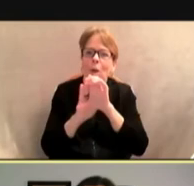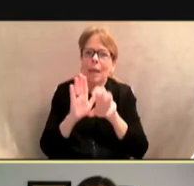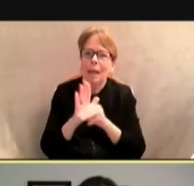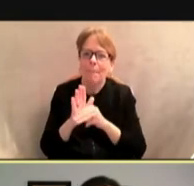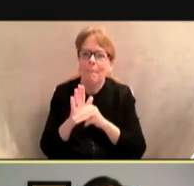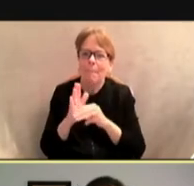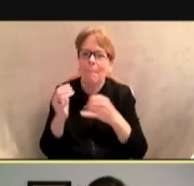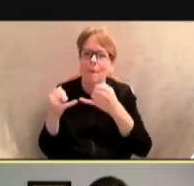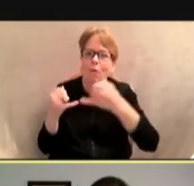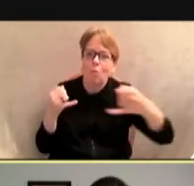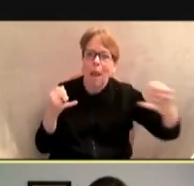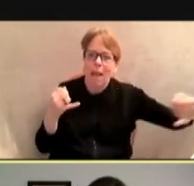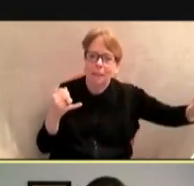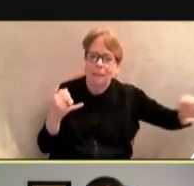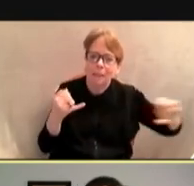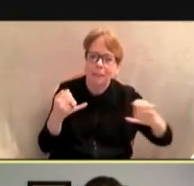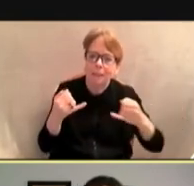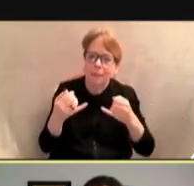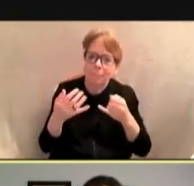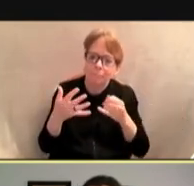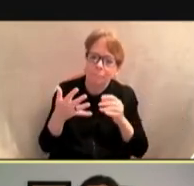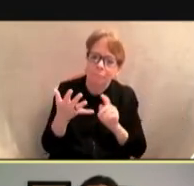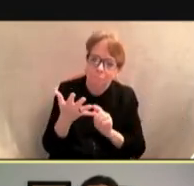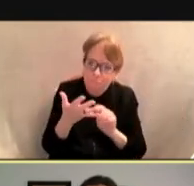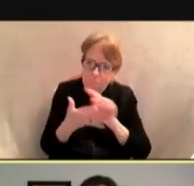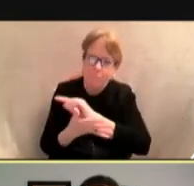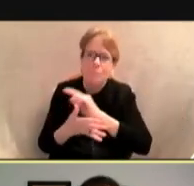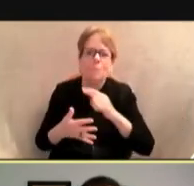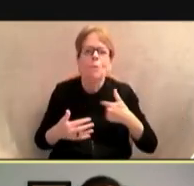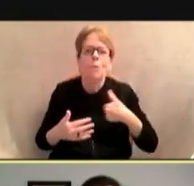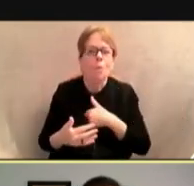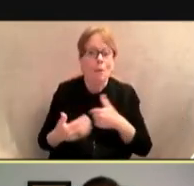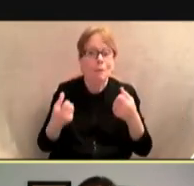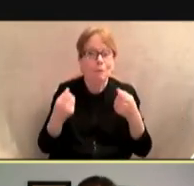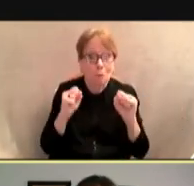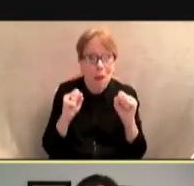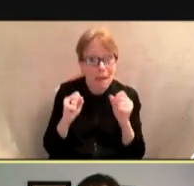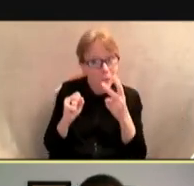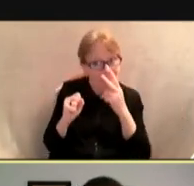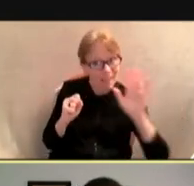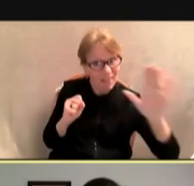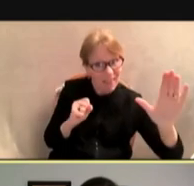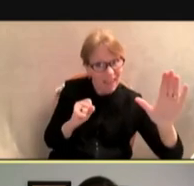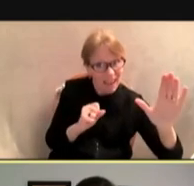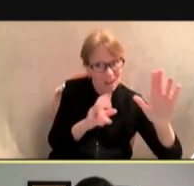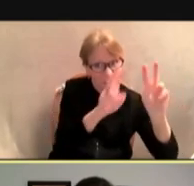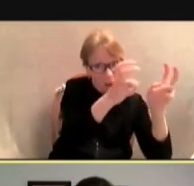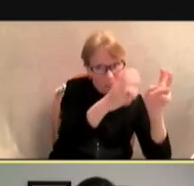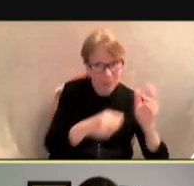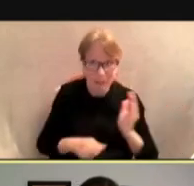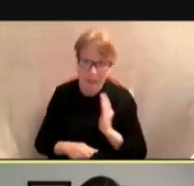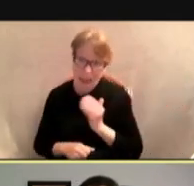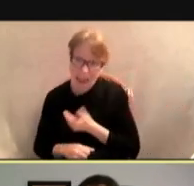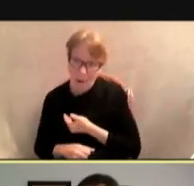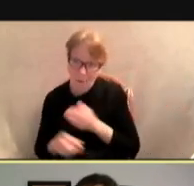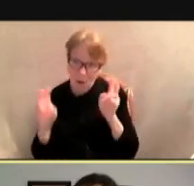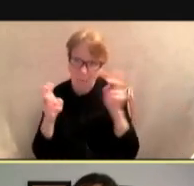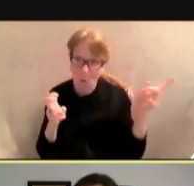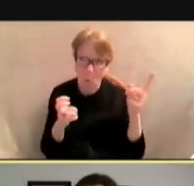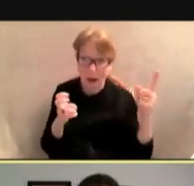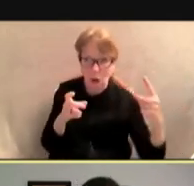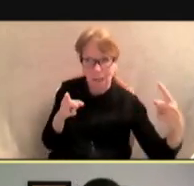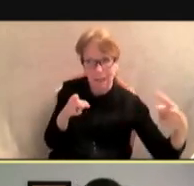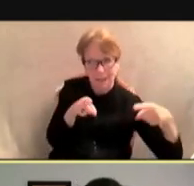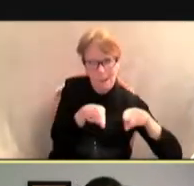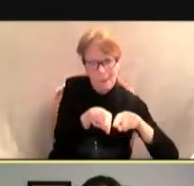And in recent months, we've been invited by some of the existing threads to work at the intersection of their topic area and of ours, disability. And it has been exciting